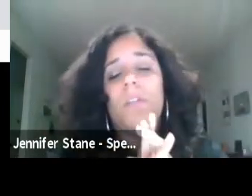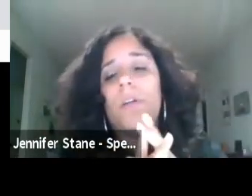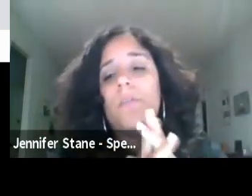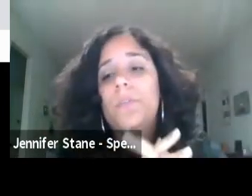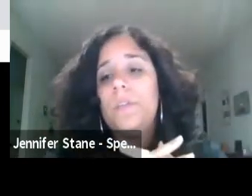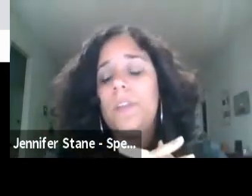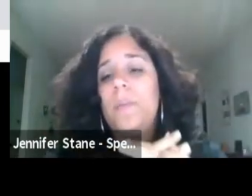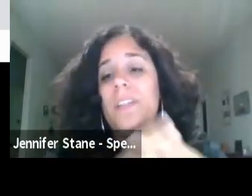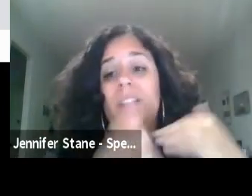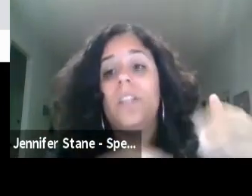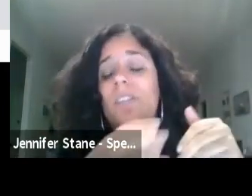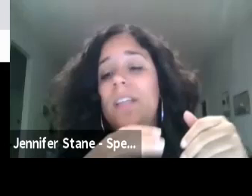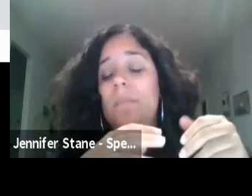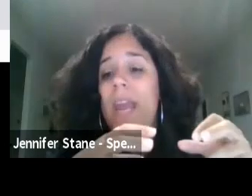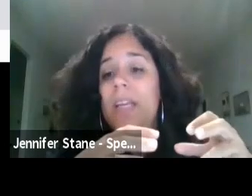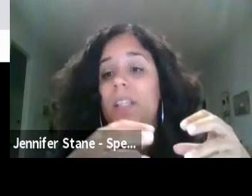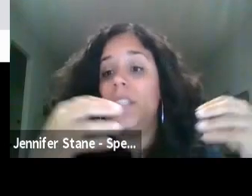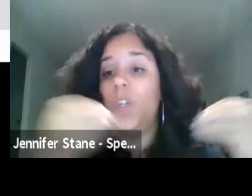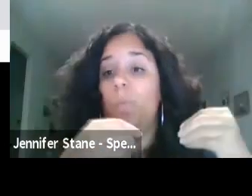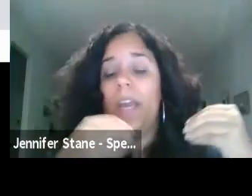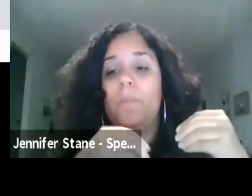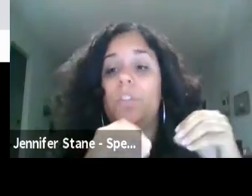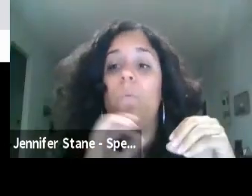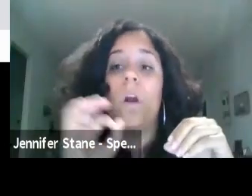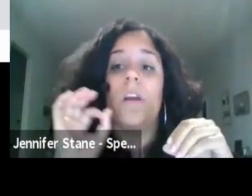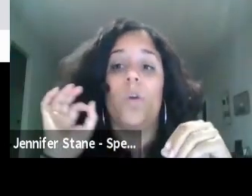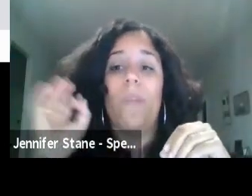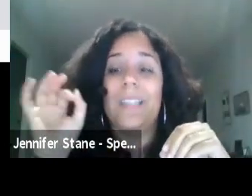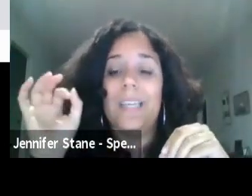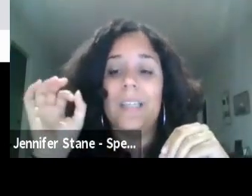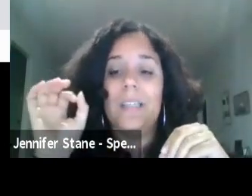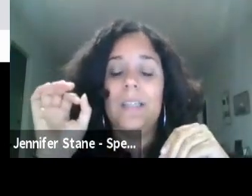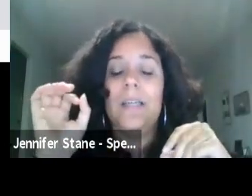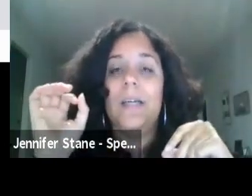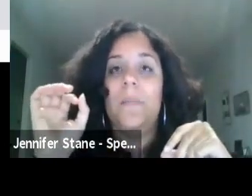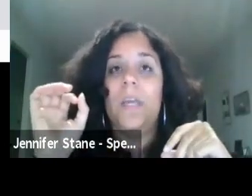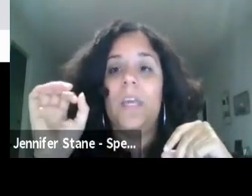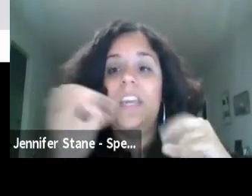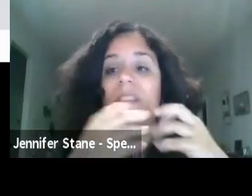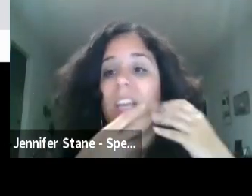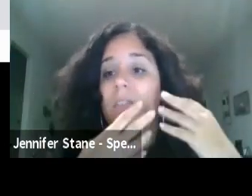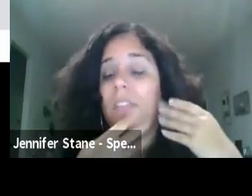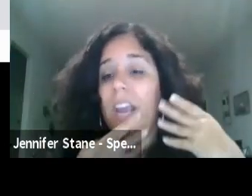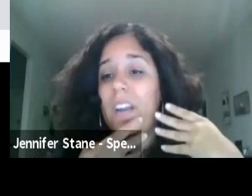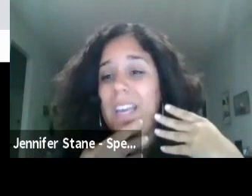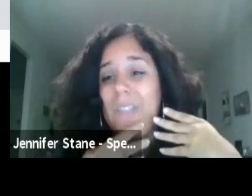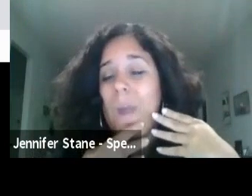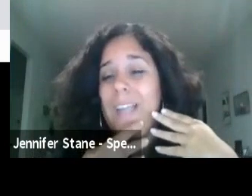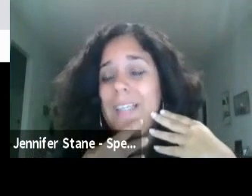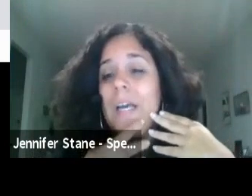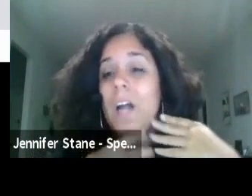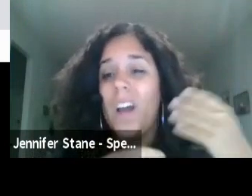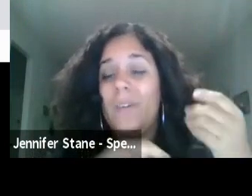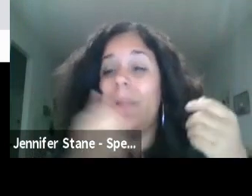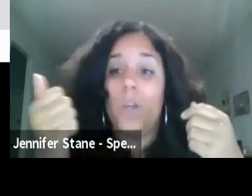of these alternative restorative therapies is they're literally made to still be able to work correctly, even if the area is